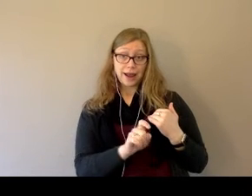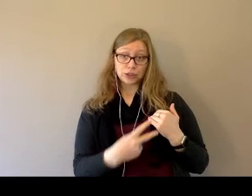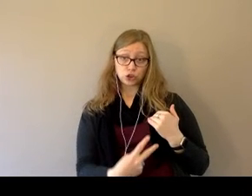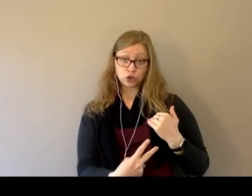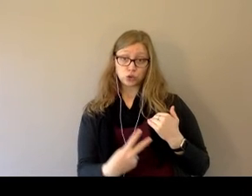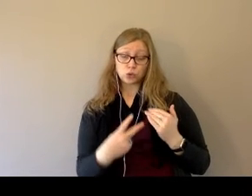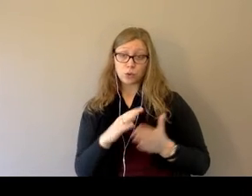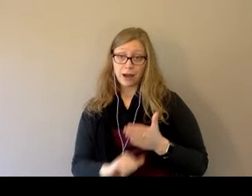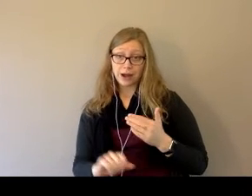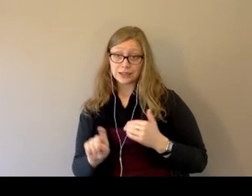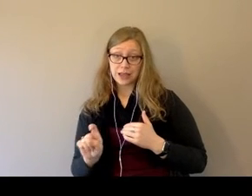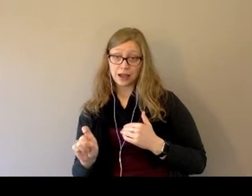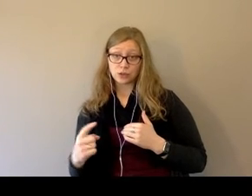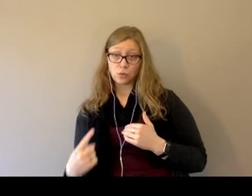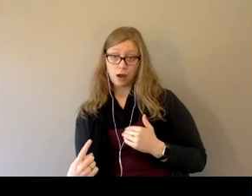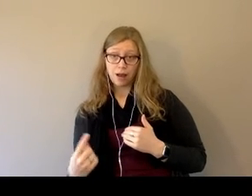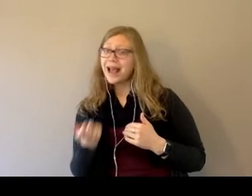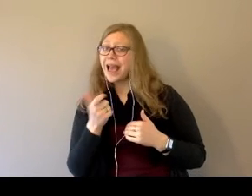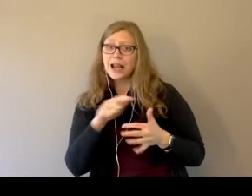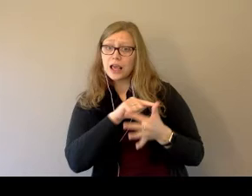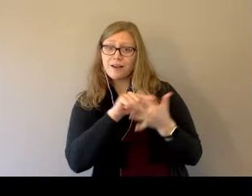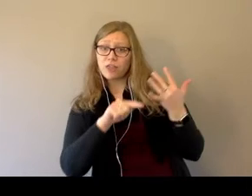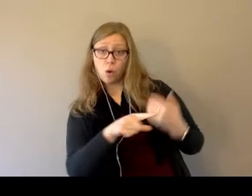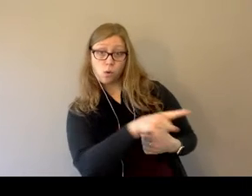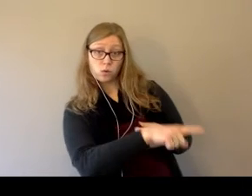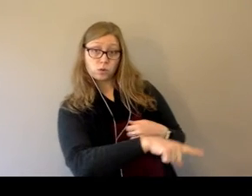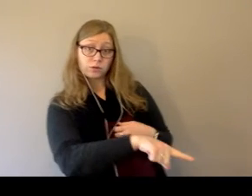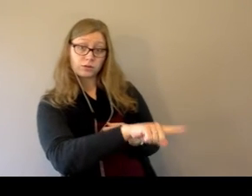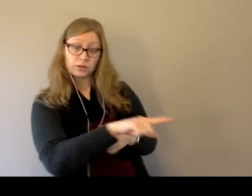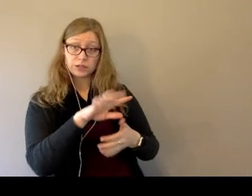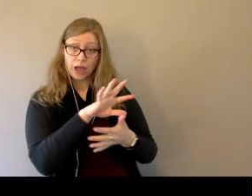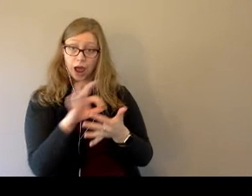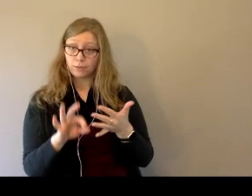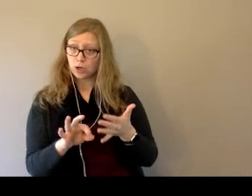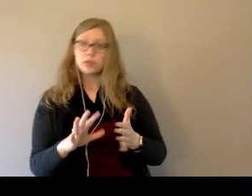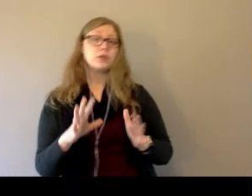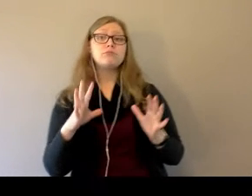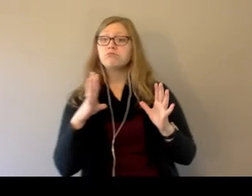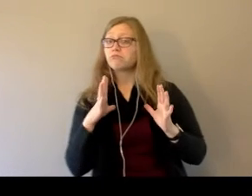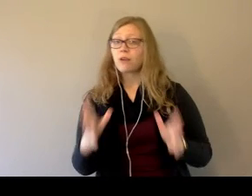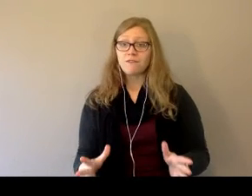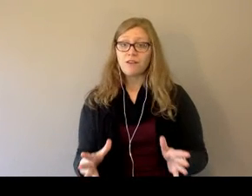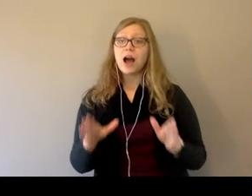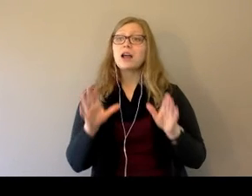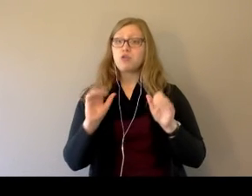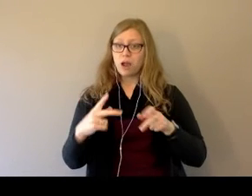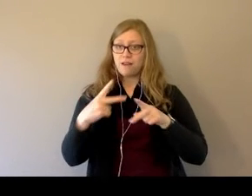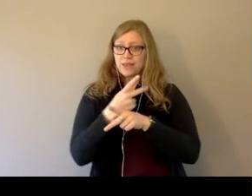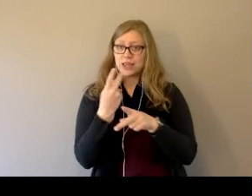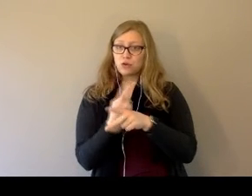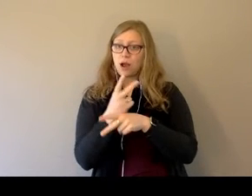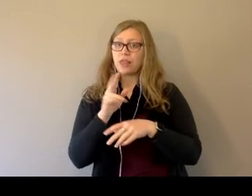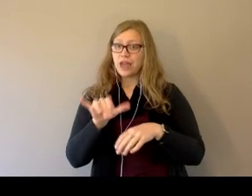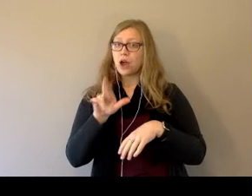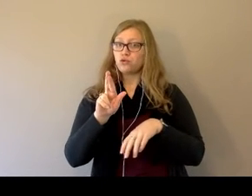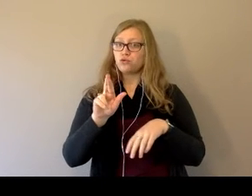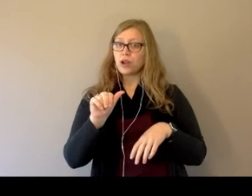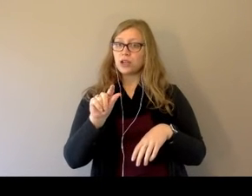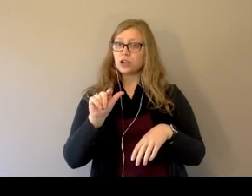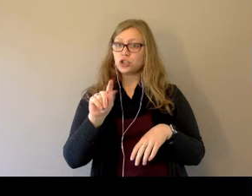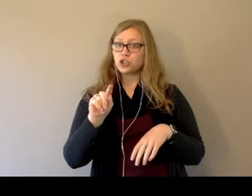calculate slope would be perfectly okay to come up with the ratio. I'm going to focus right now on